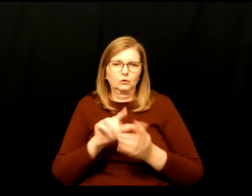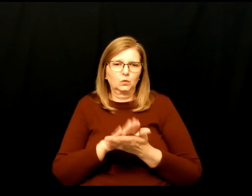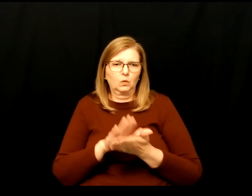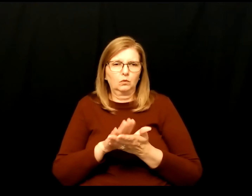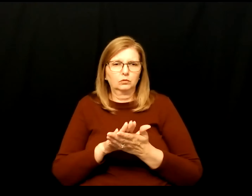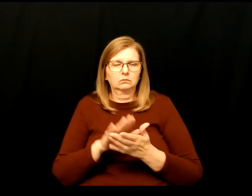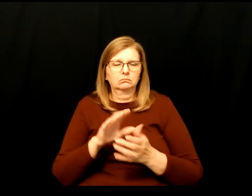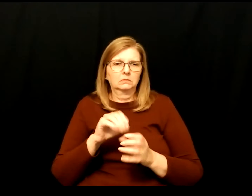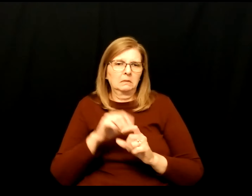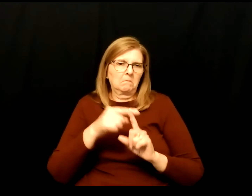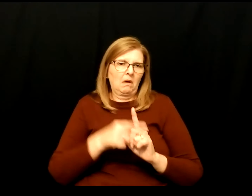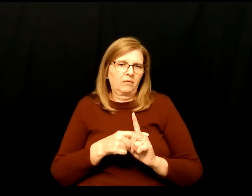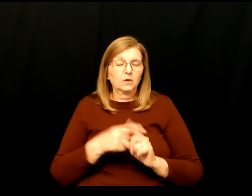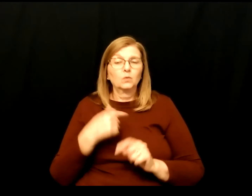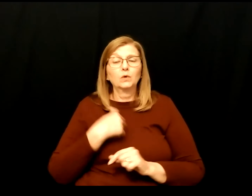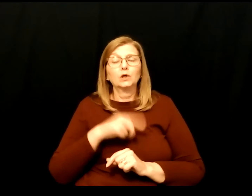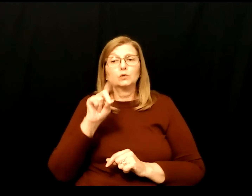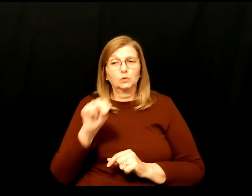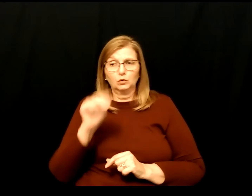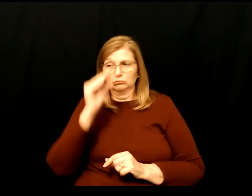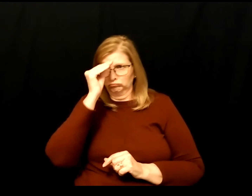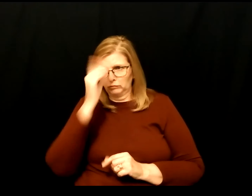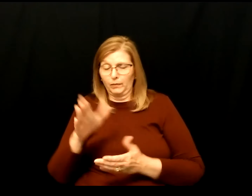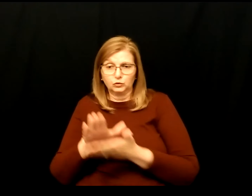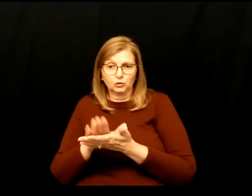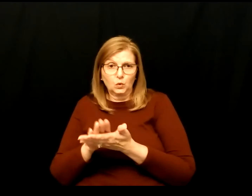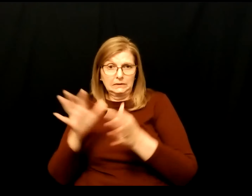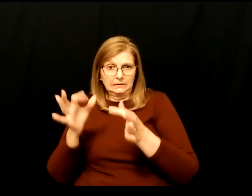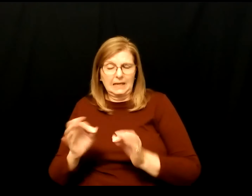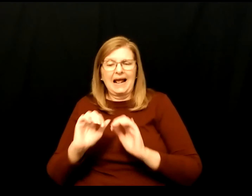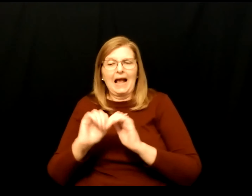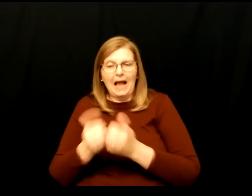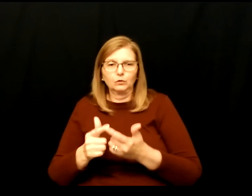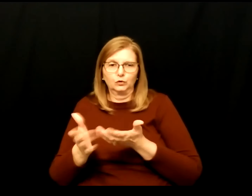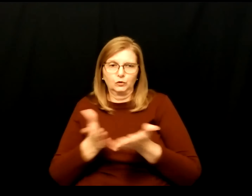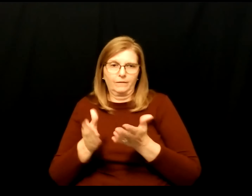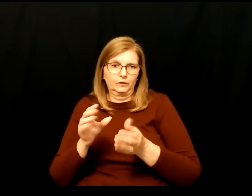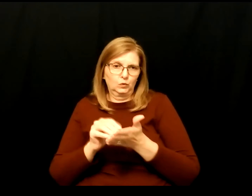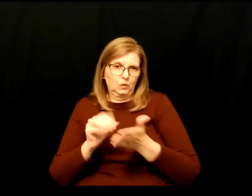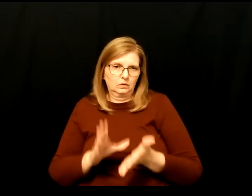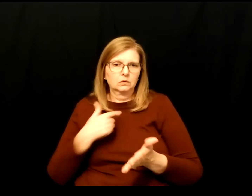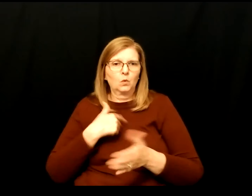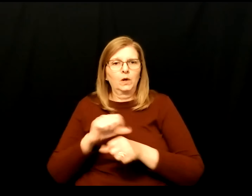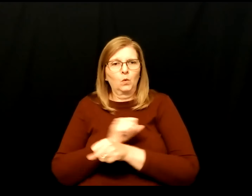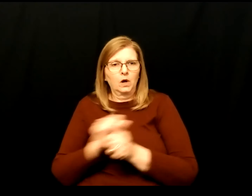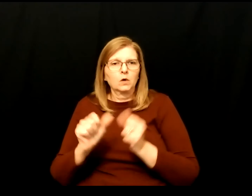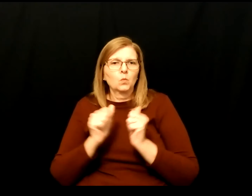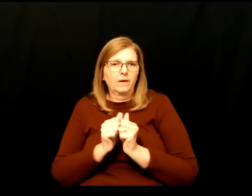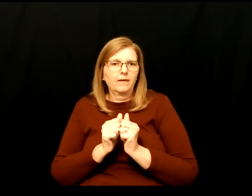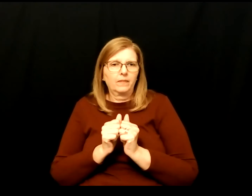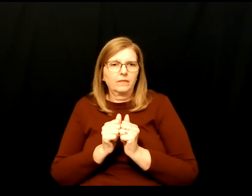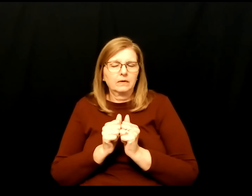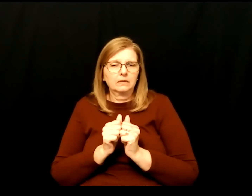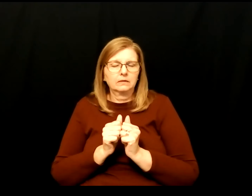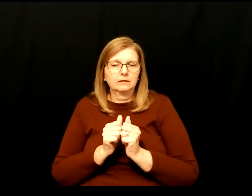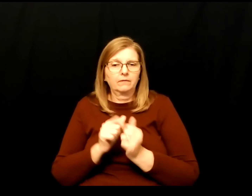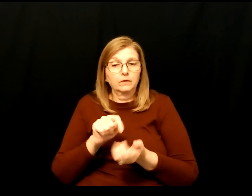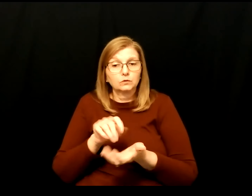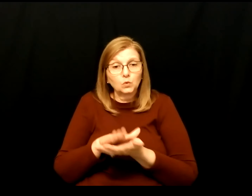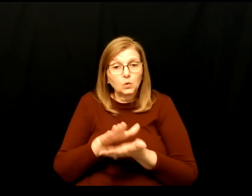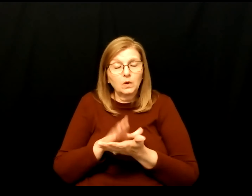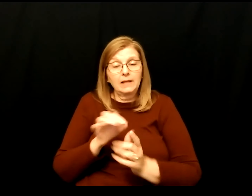period. We do let the school decide how we're going to serve those students, and so we work with the school